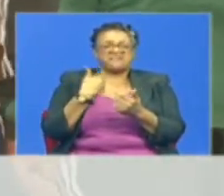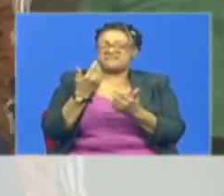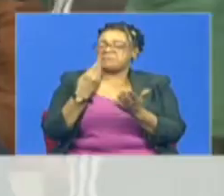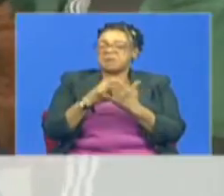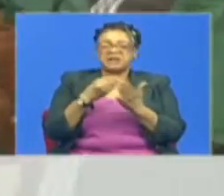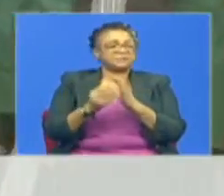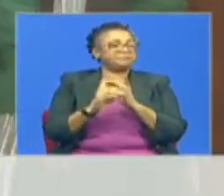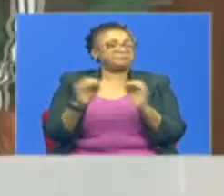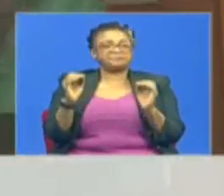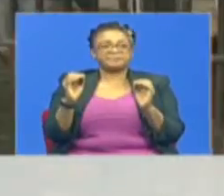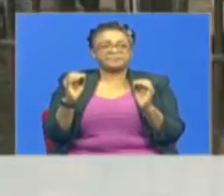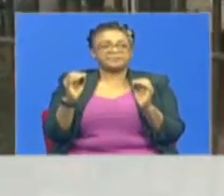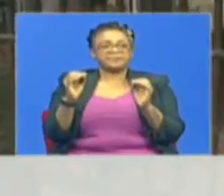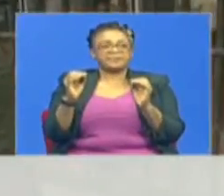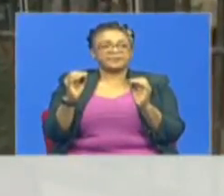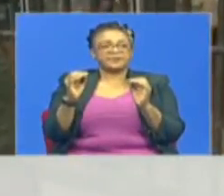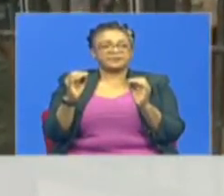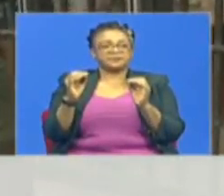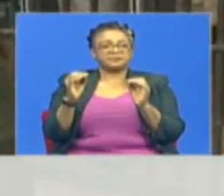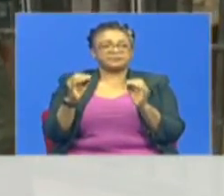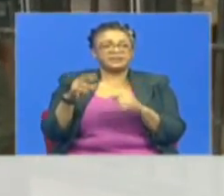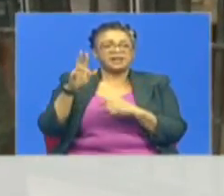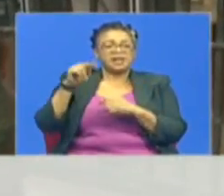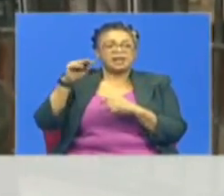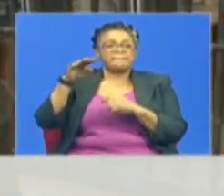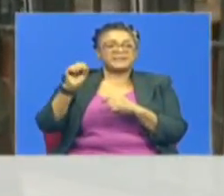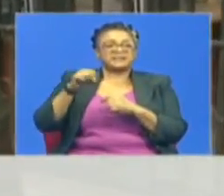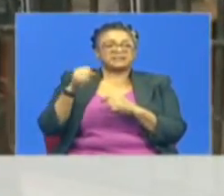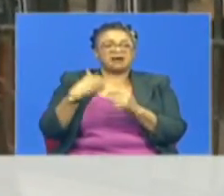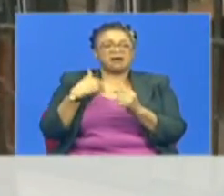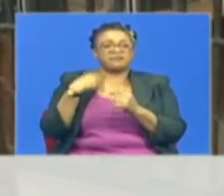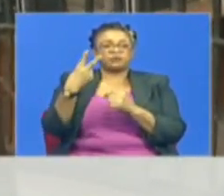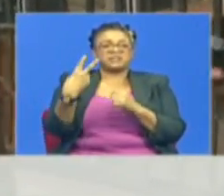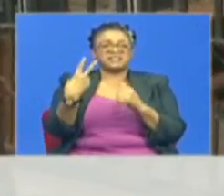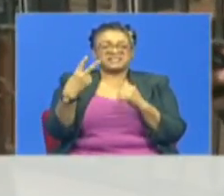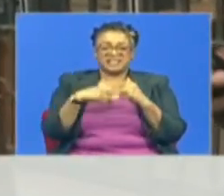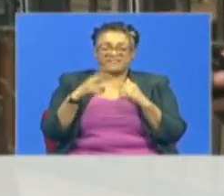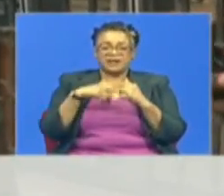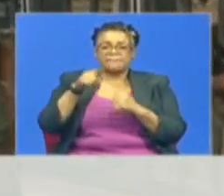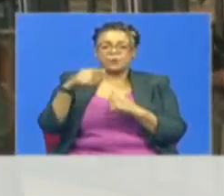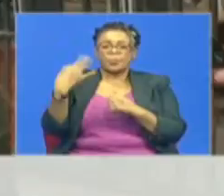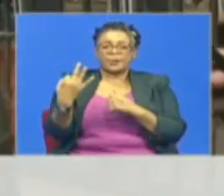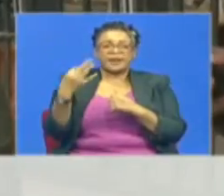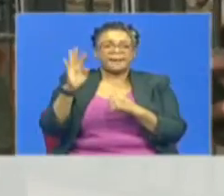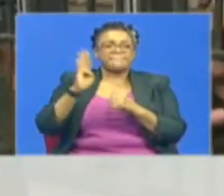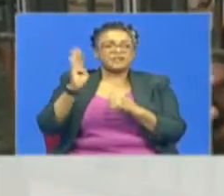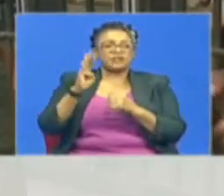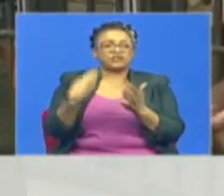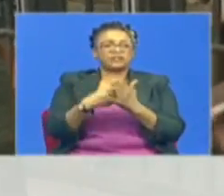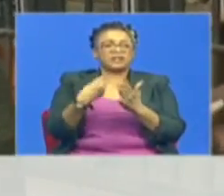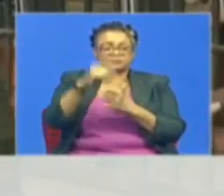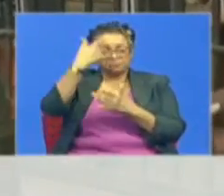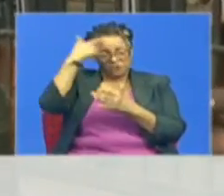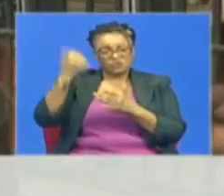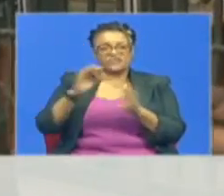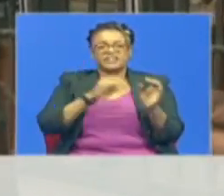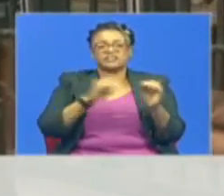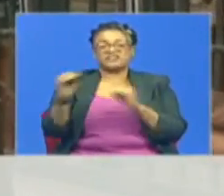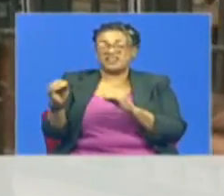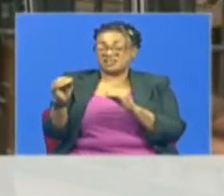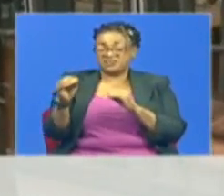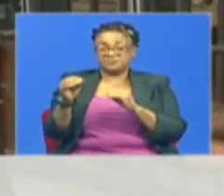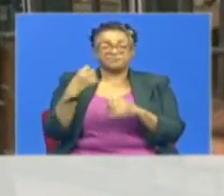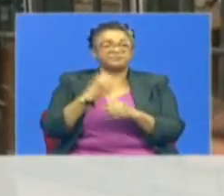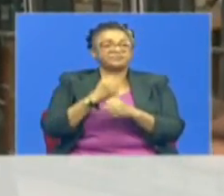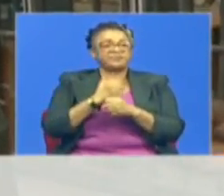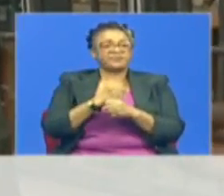the money it needs. NMS has 27.3 billion shillings that is owed to them because of the transferred functions. And